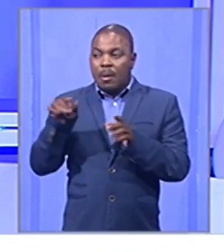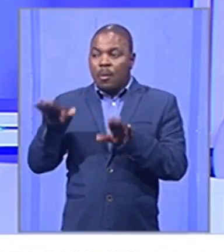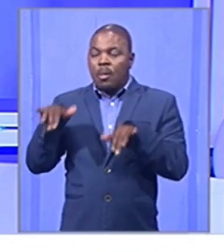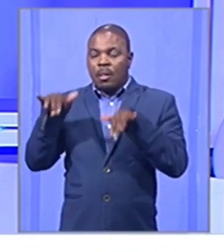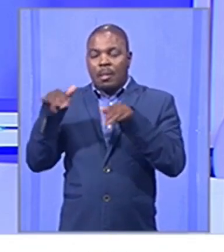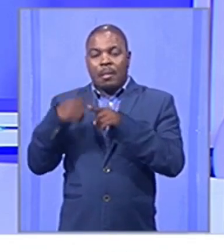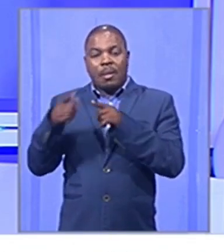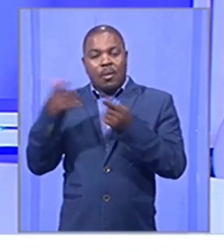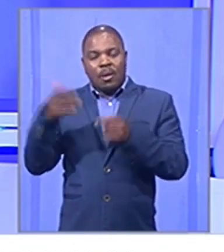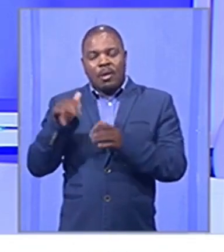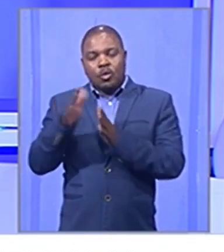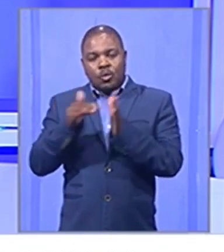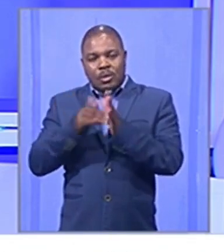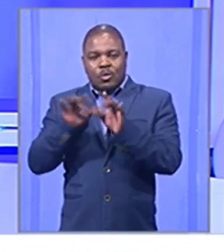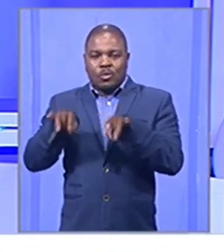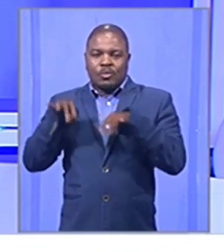Australia.